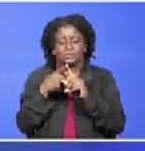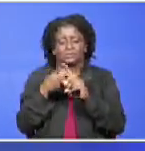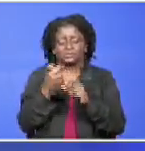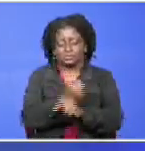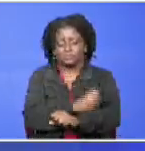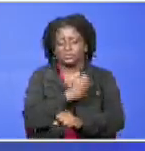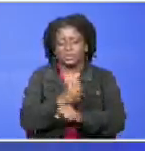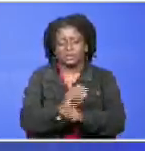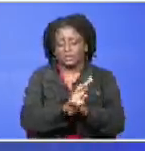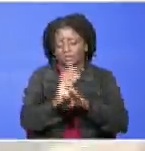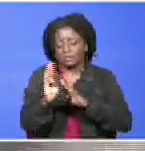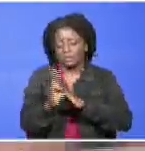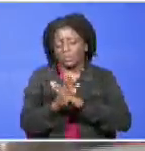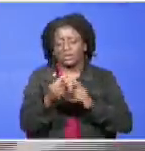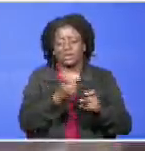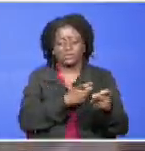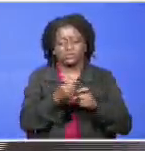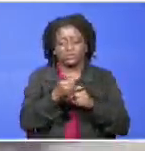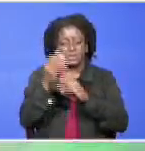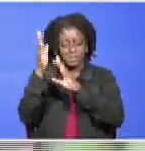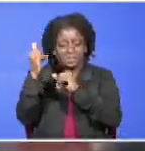an influx.